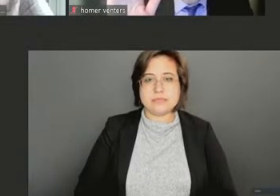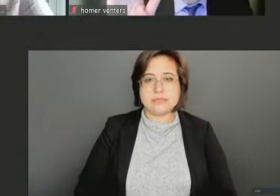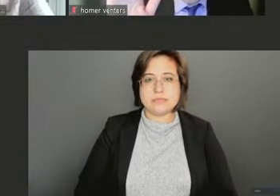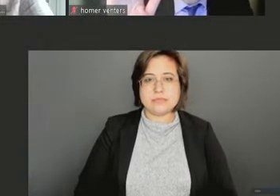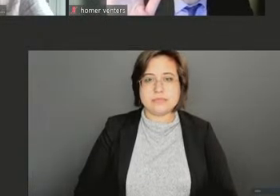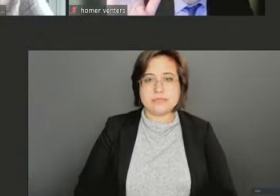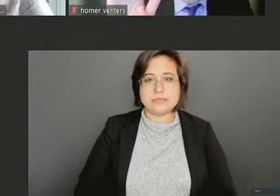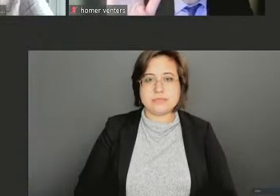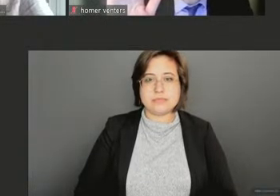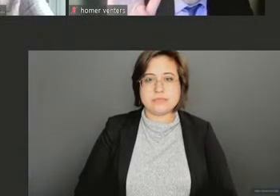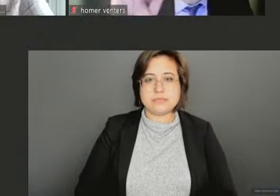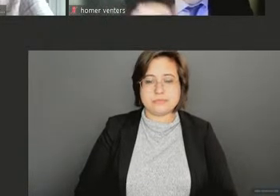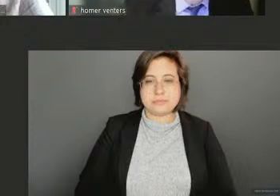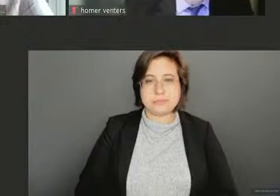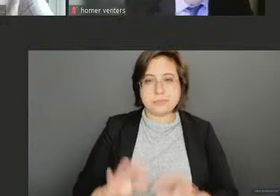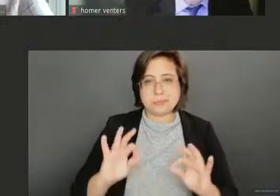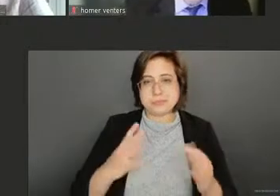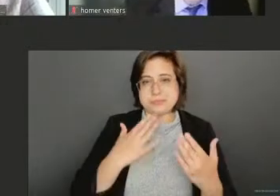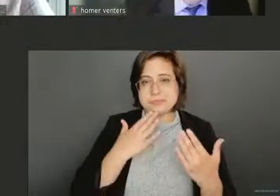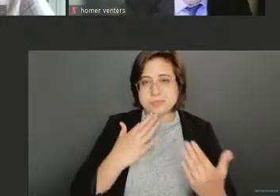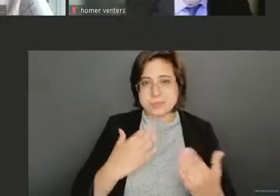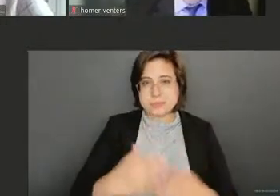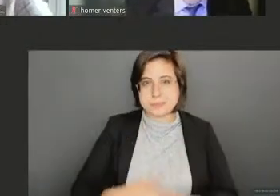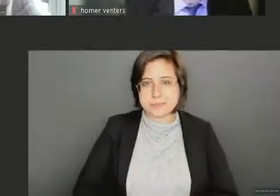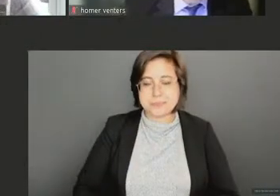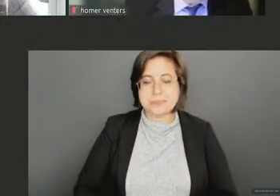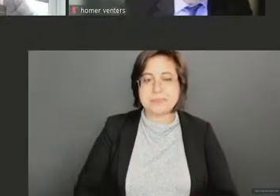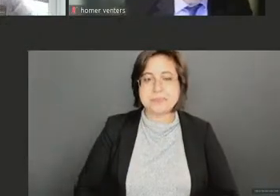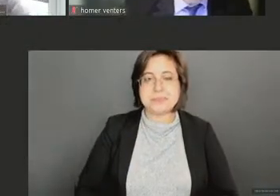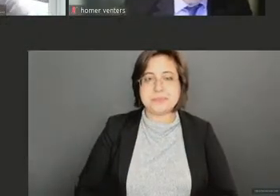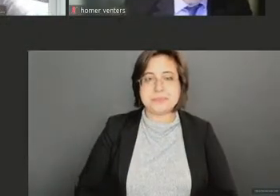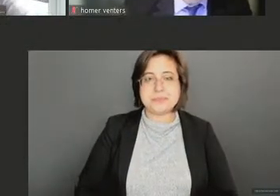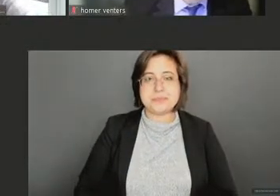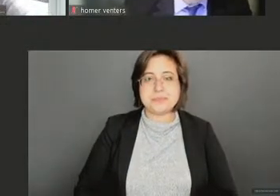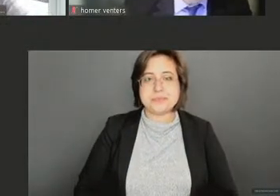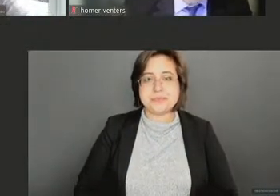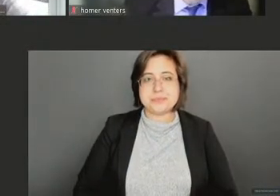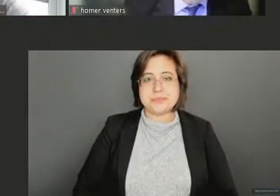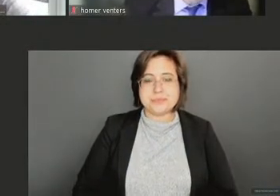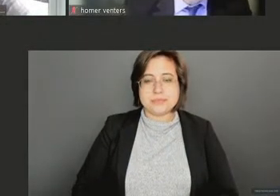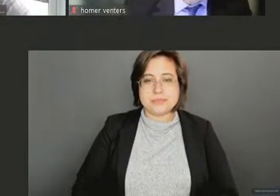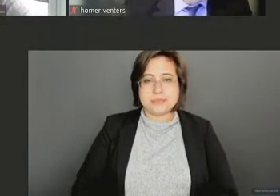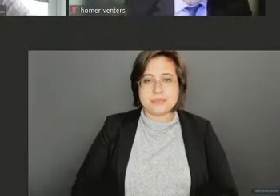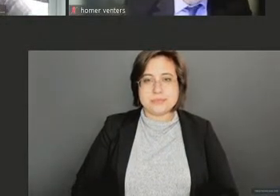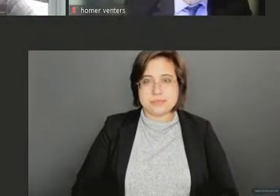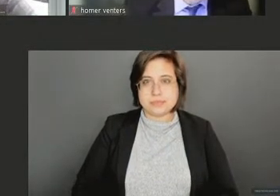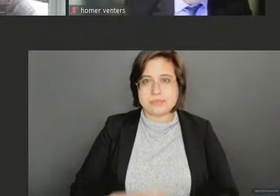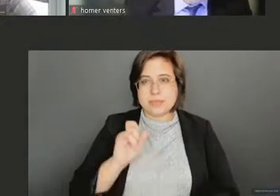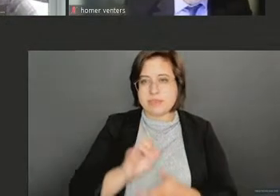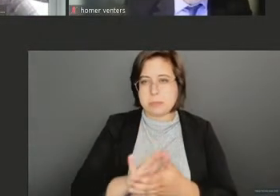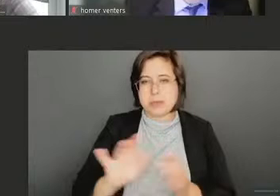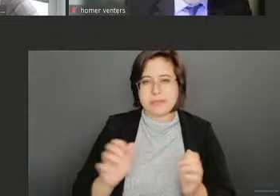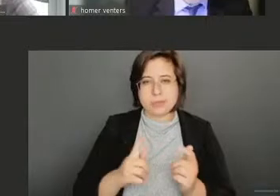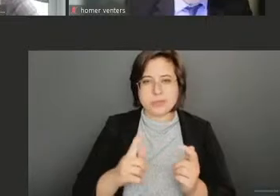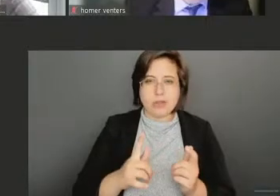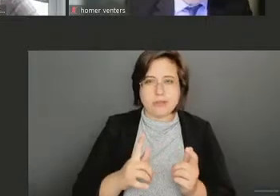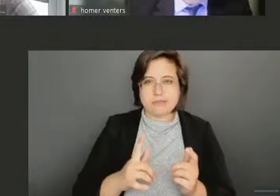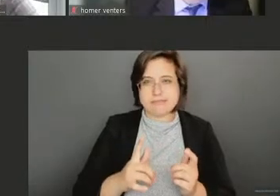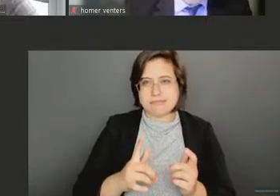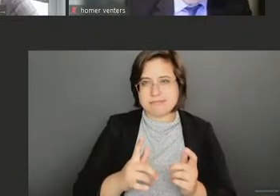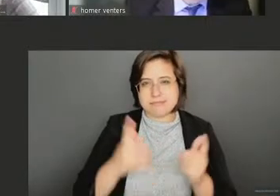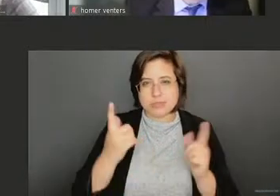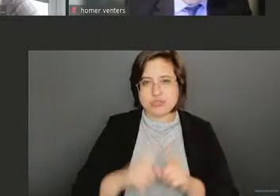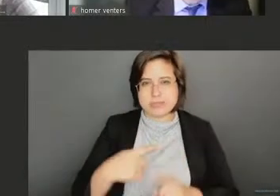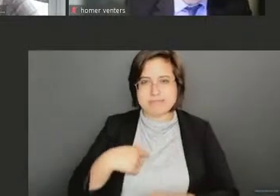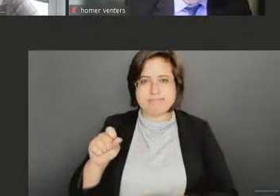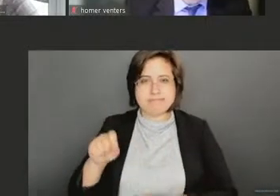All right. Thank you very much. I believe that was also unanimous. I vote